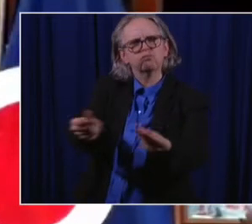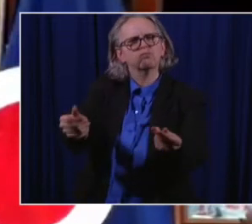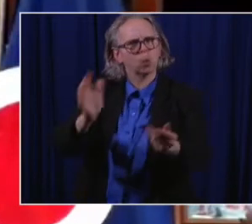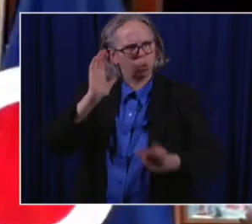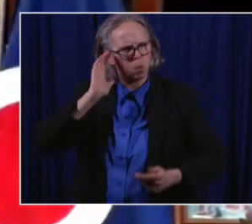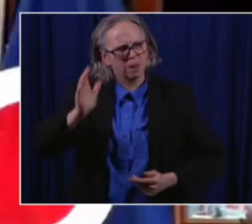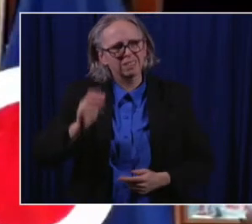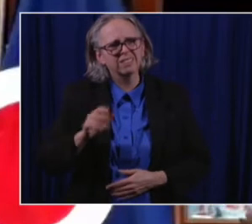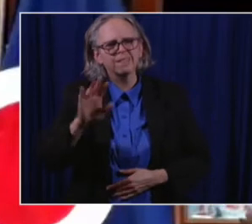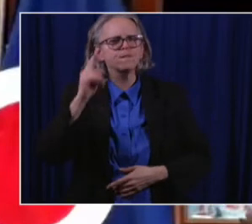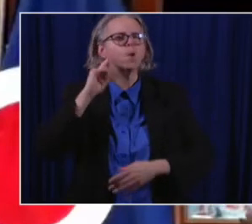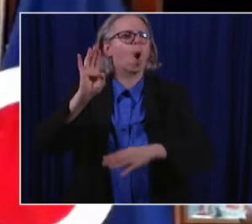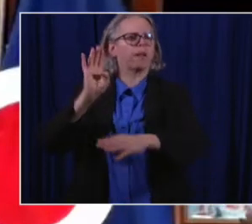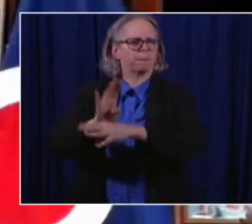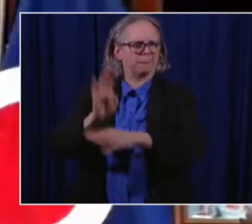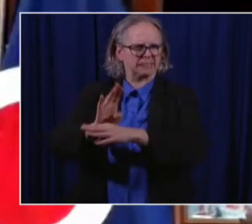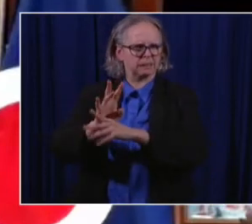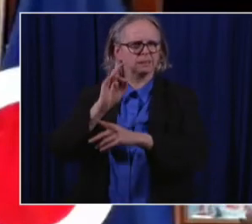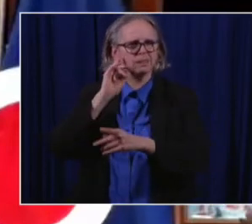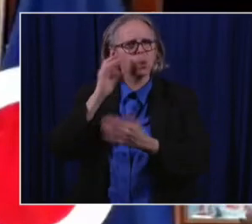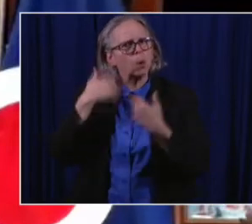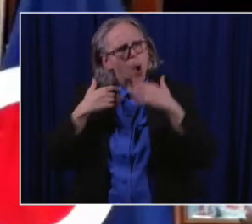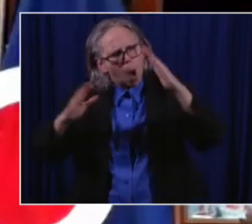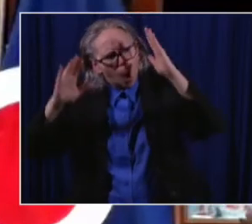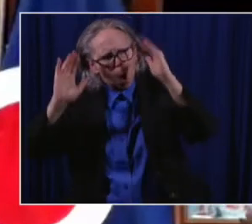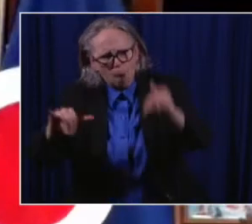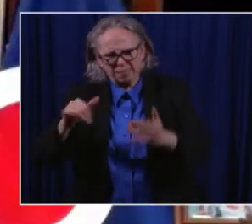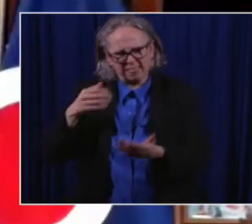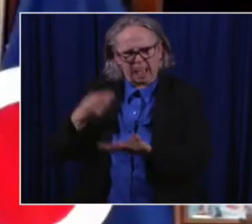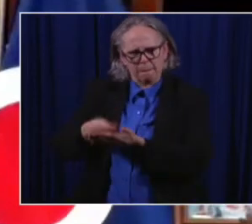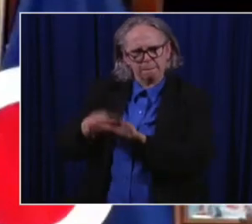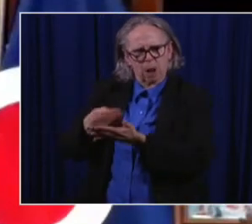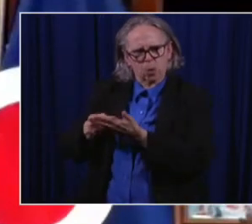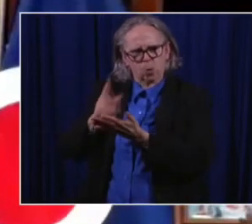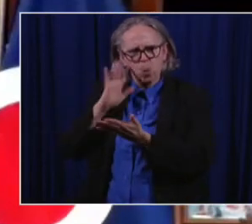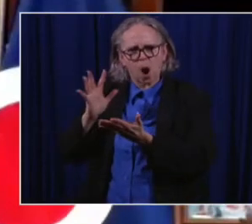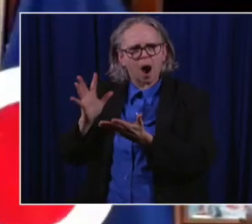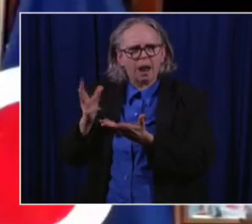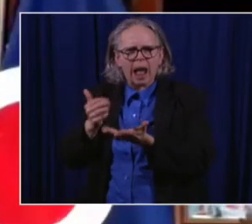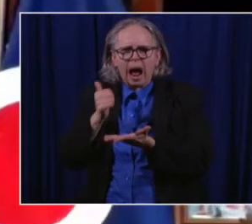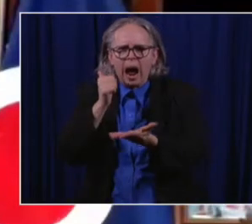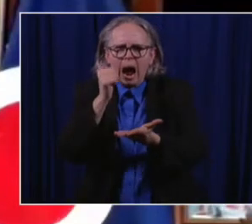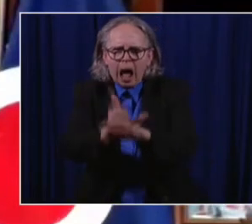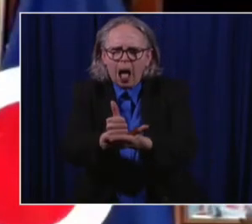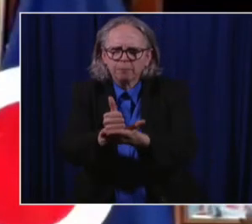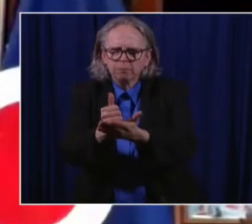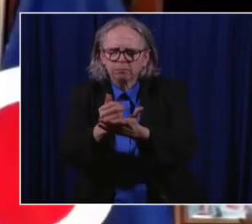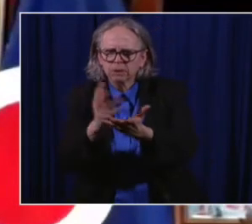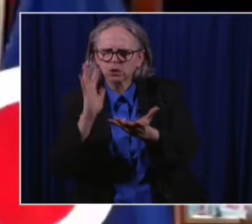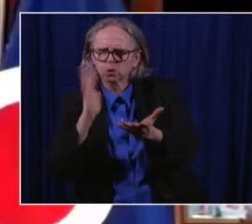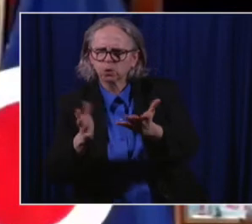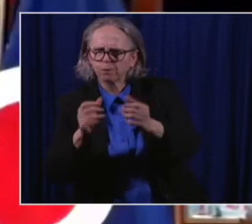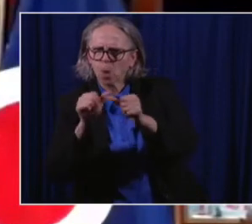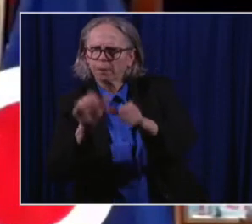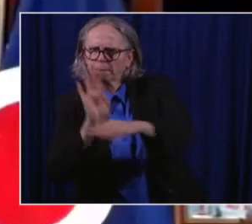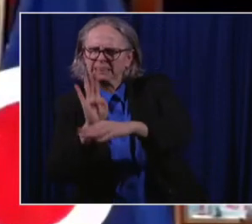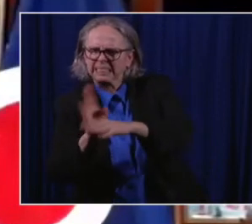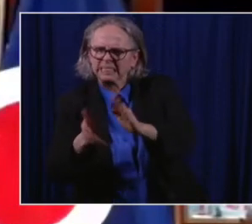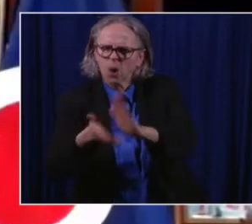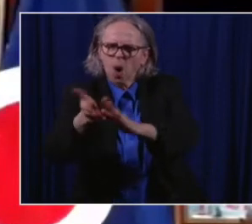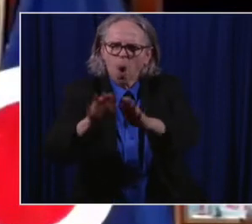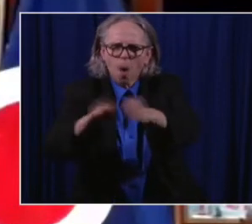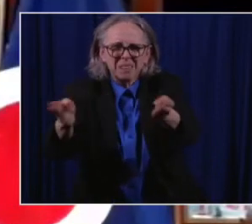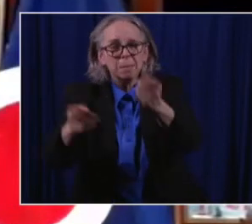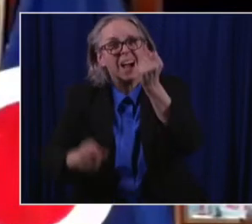coming days. So we're hopeful that that money is going to hit at the right time, help them get through this. But there is no doubt that they